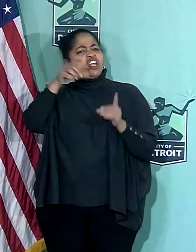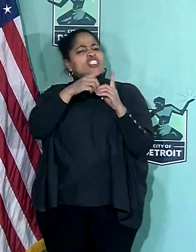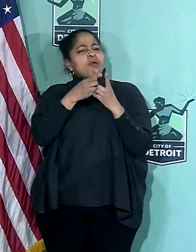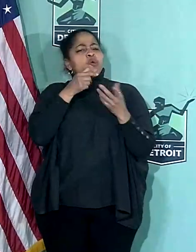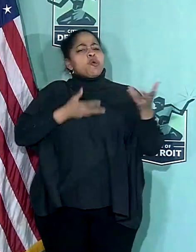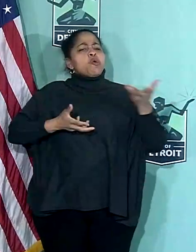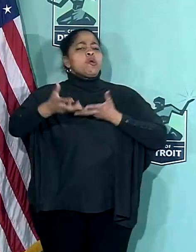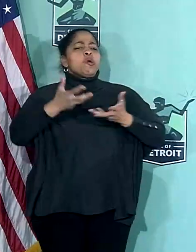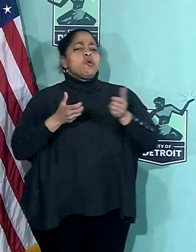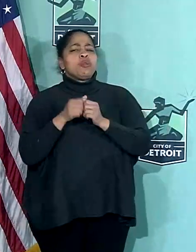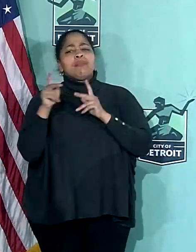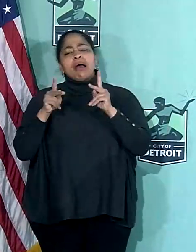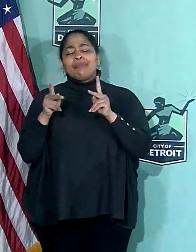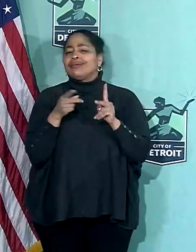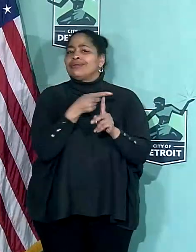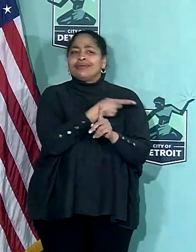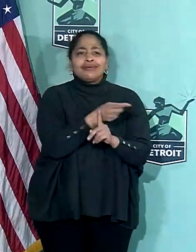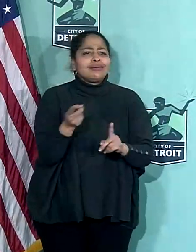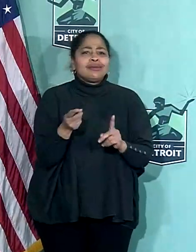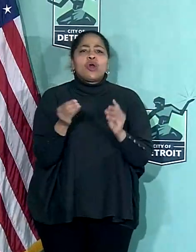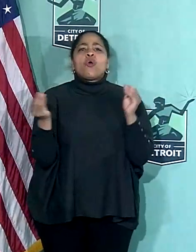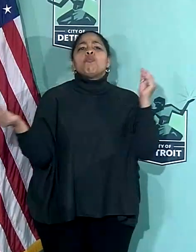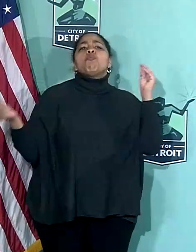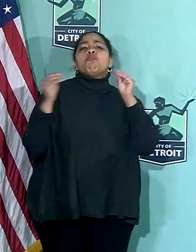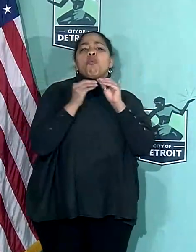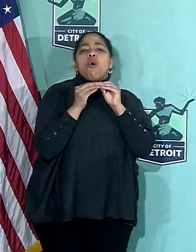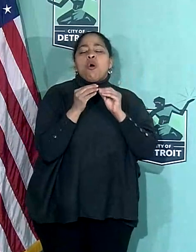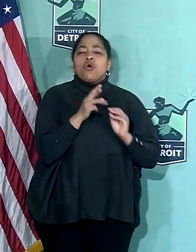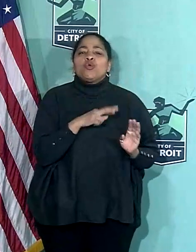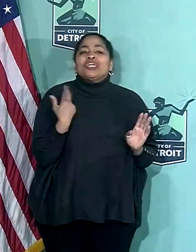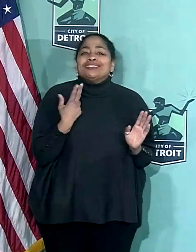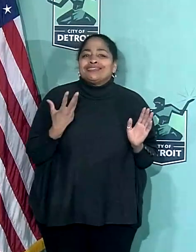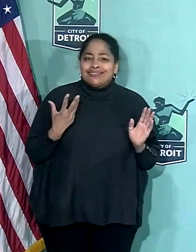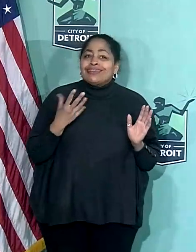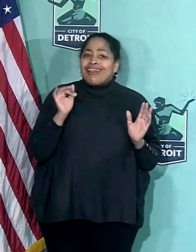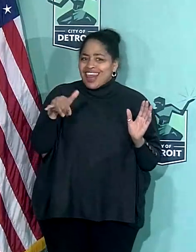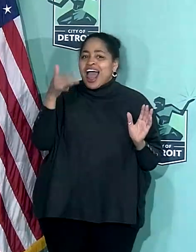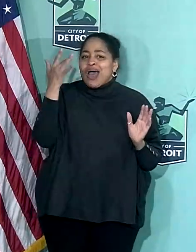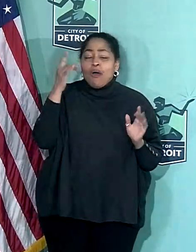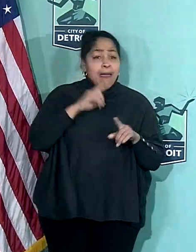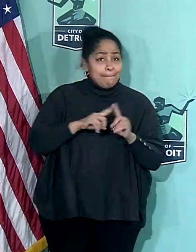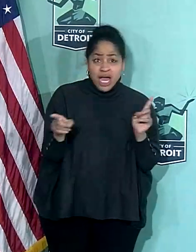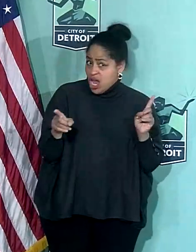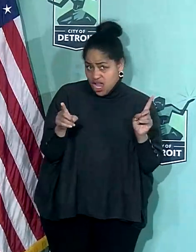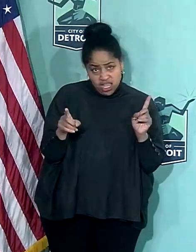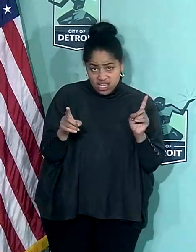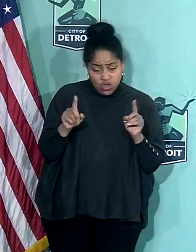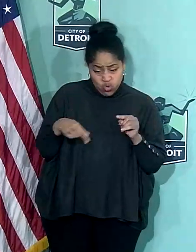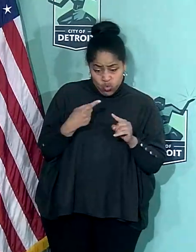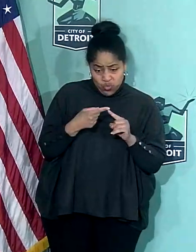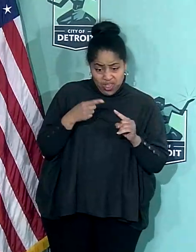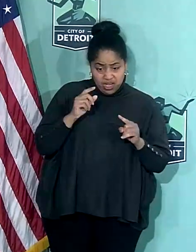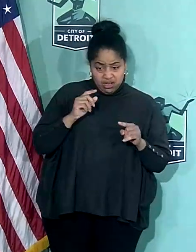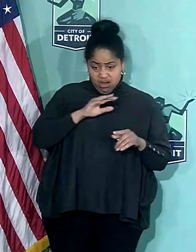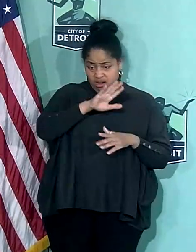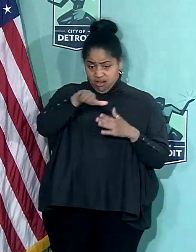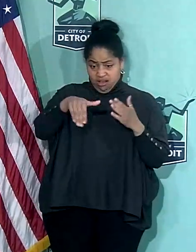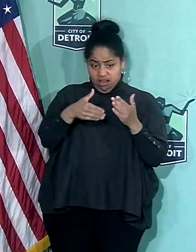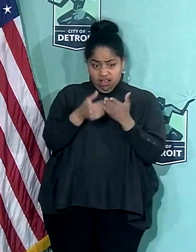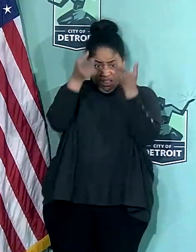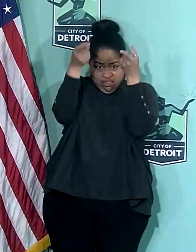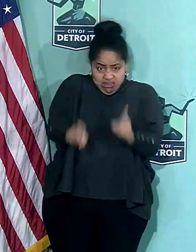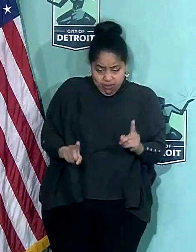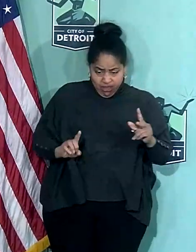with the public were just at greater risk. But when this all came